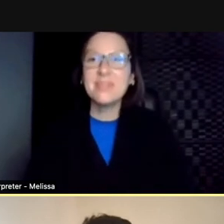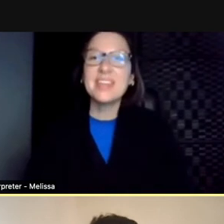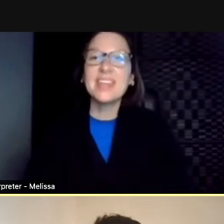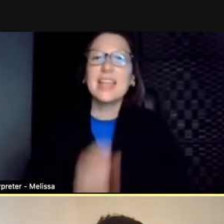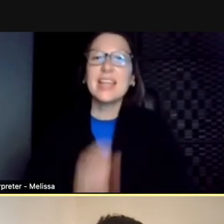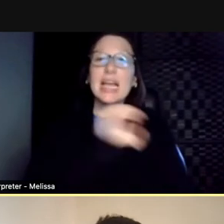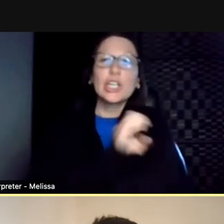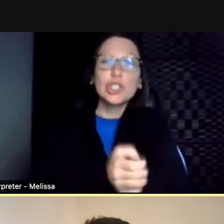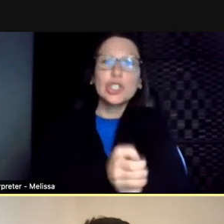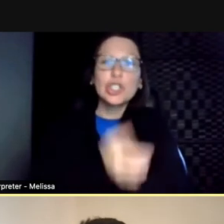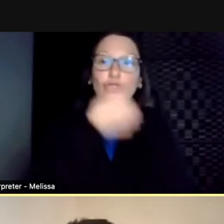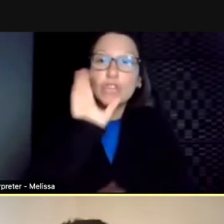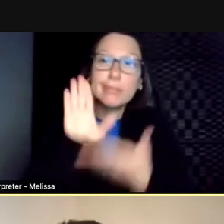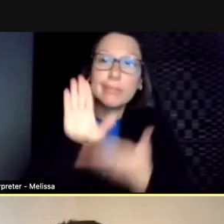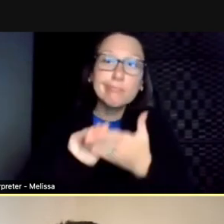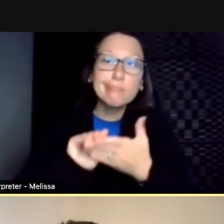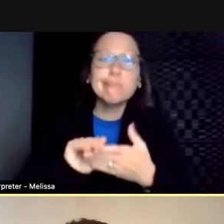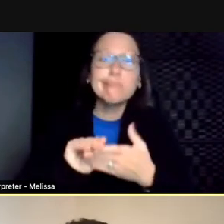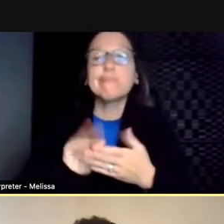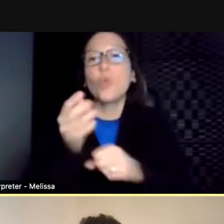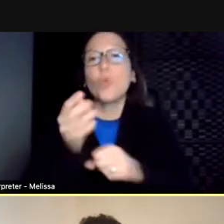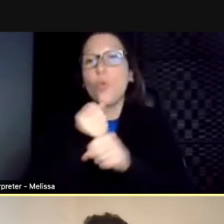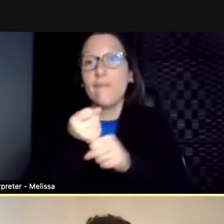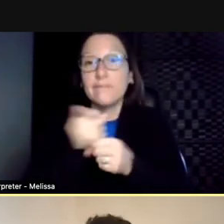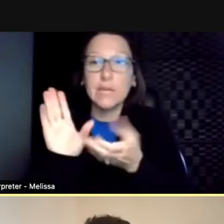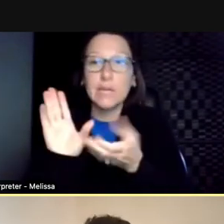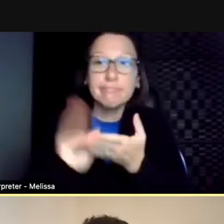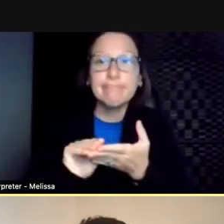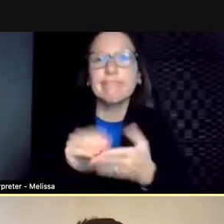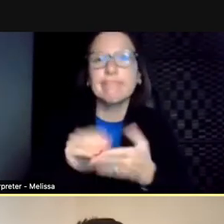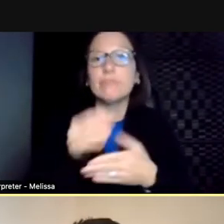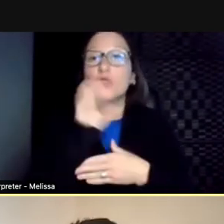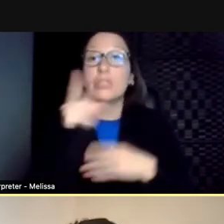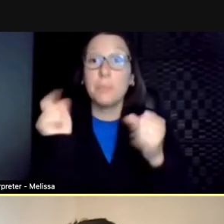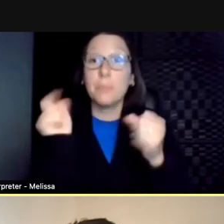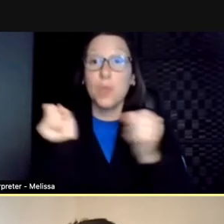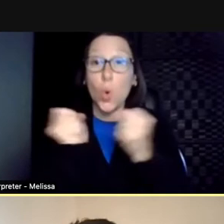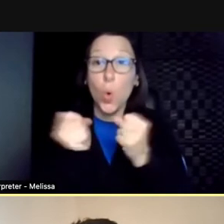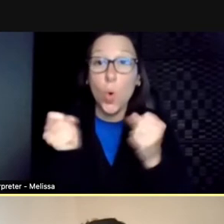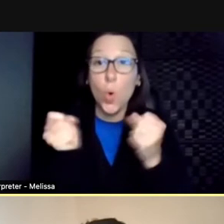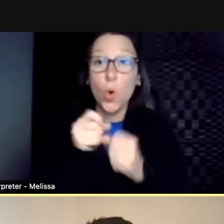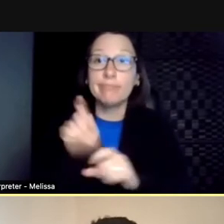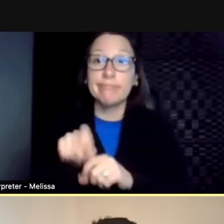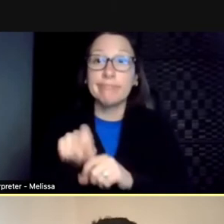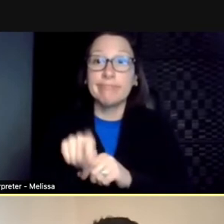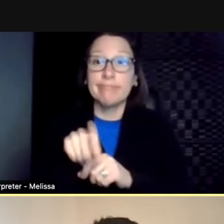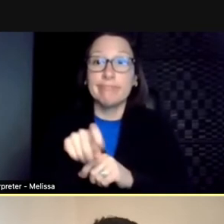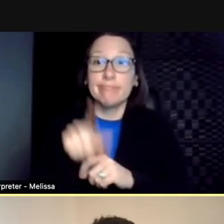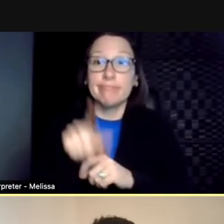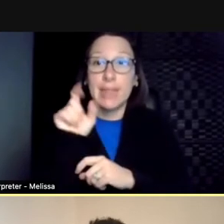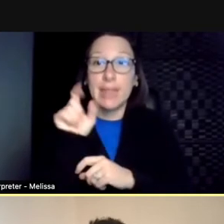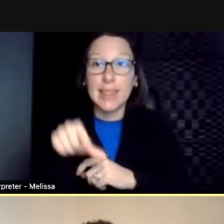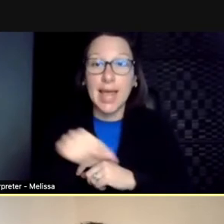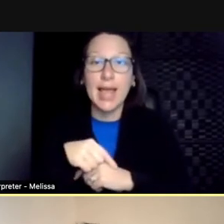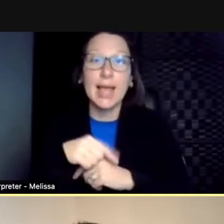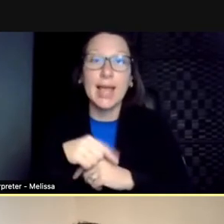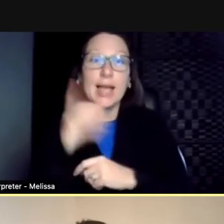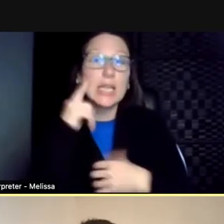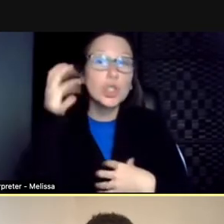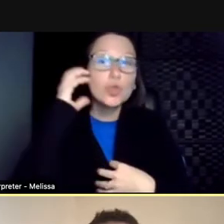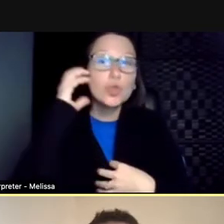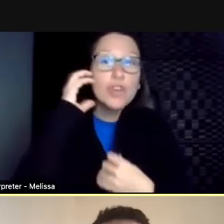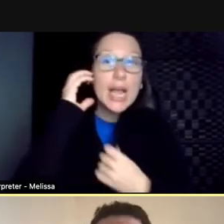Energy drink, maybe drinking coffee, drinking something cold, tap my leg, listen to the radio. This is good,